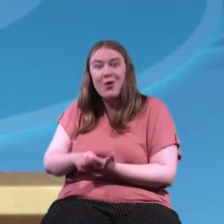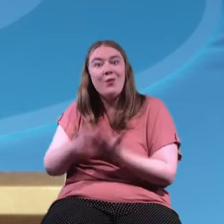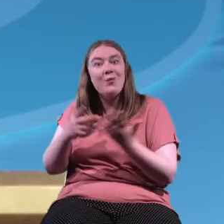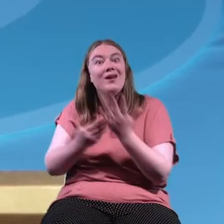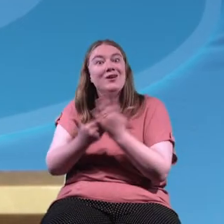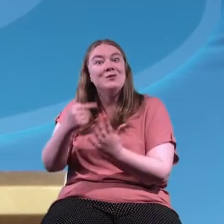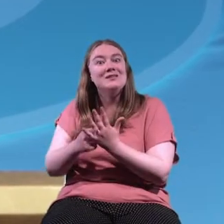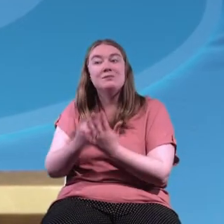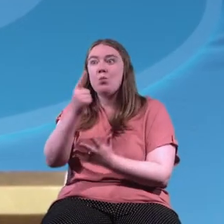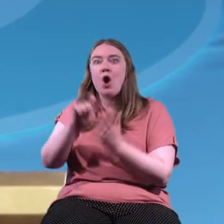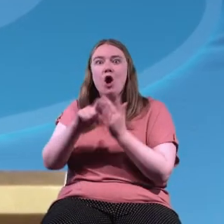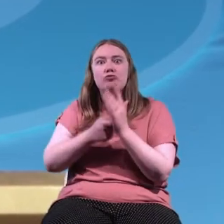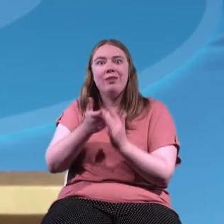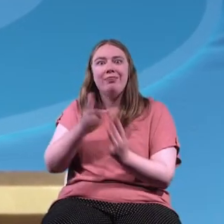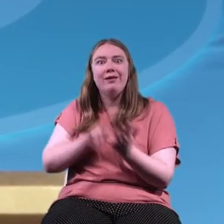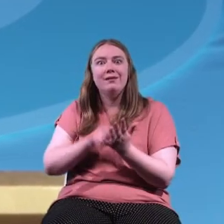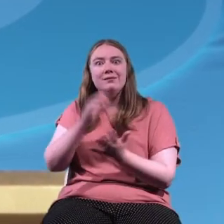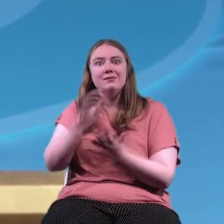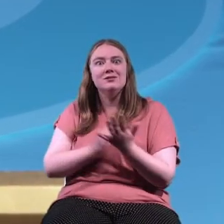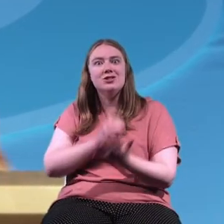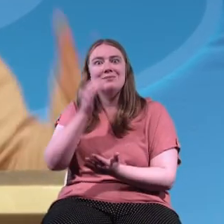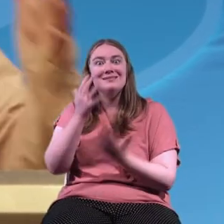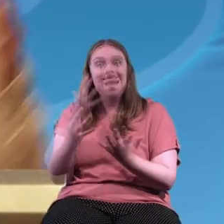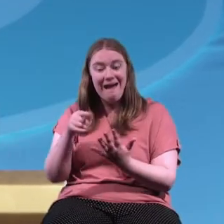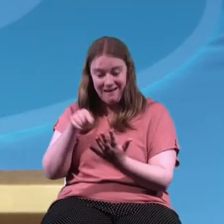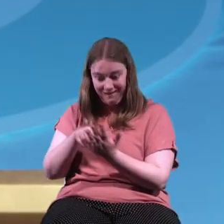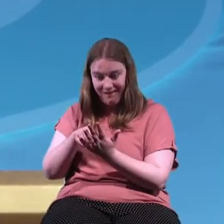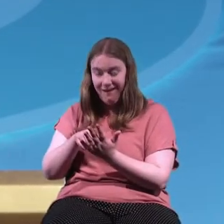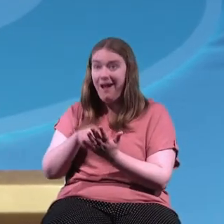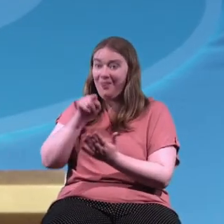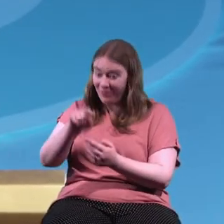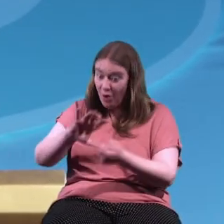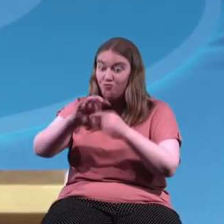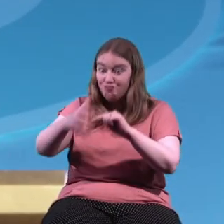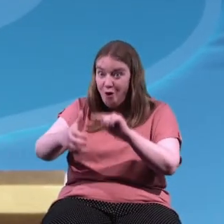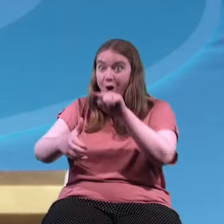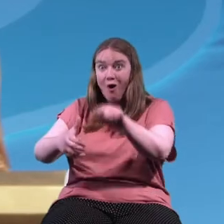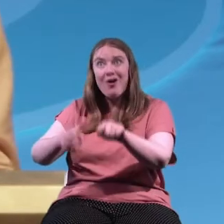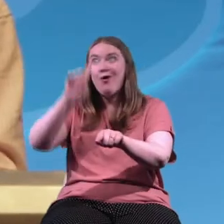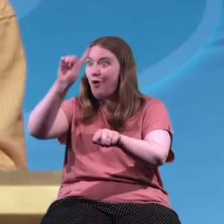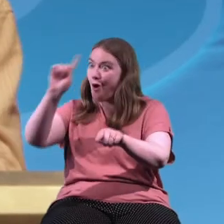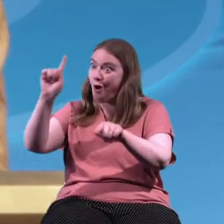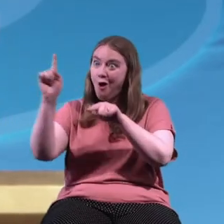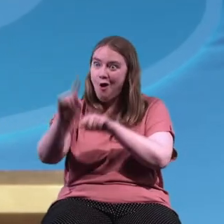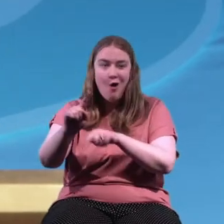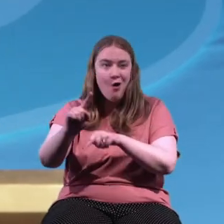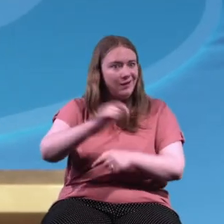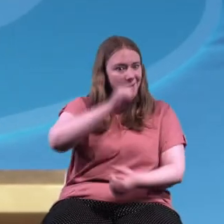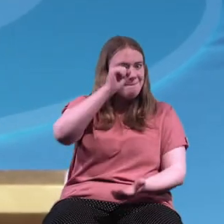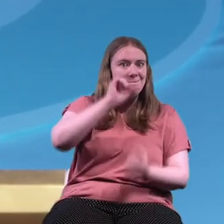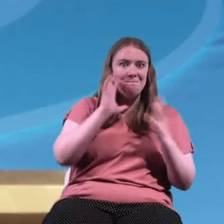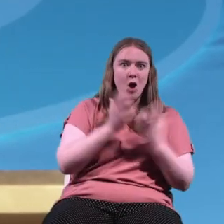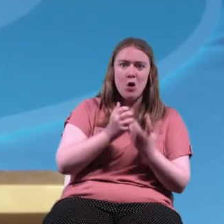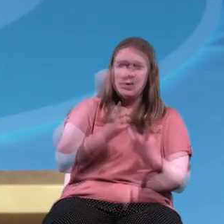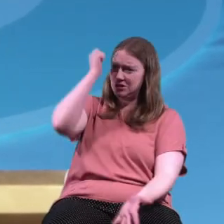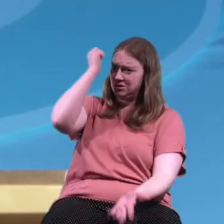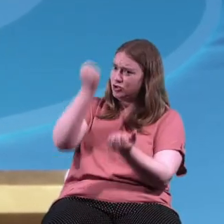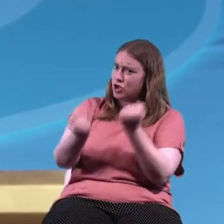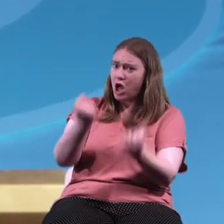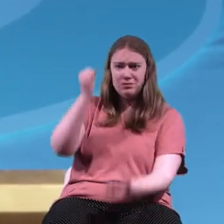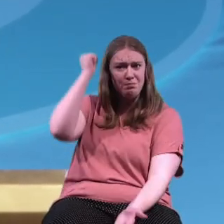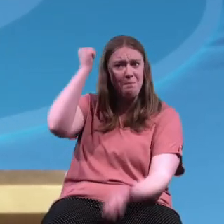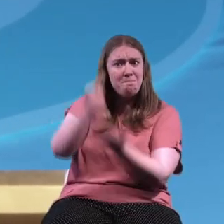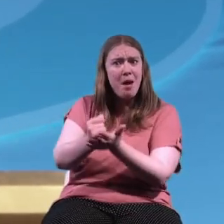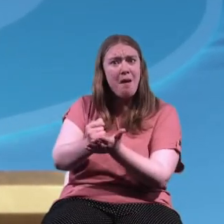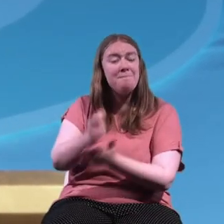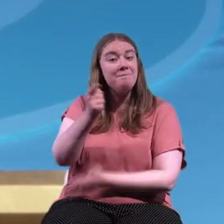That rock was Christ. Ultimately, the judgment of God, the judgment of God's people, the judgment